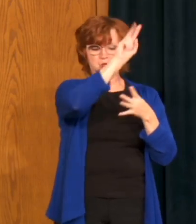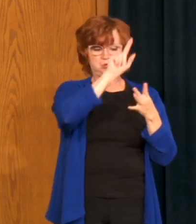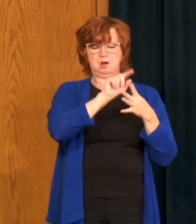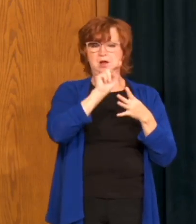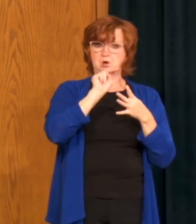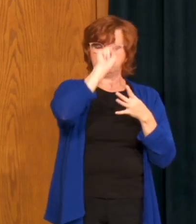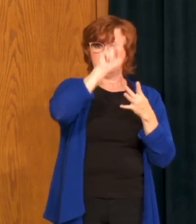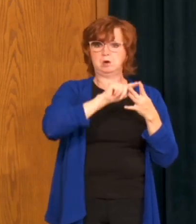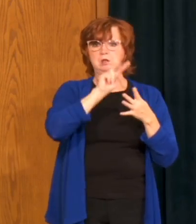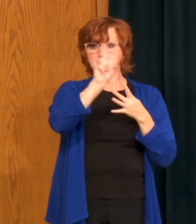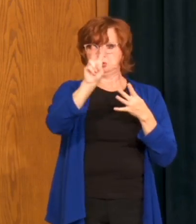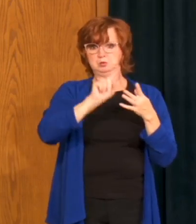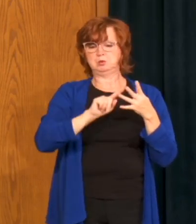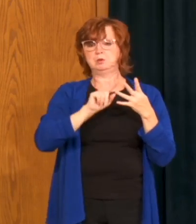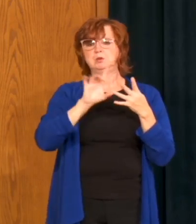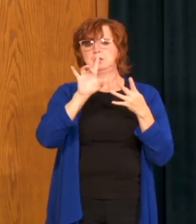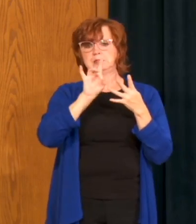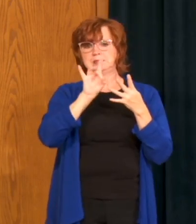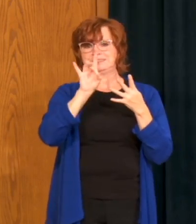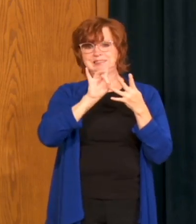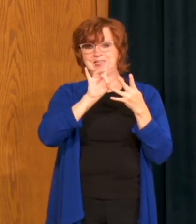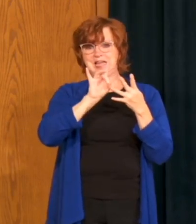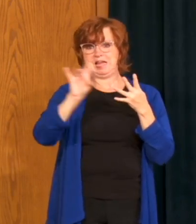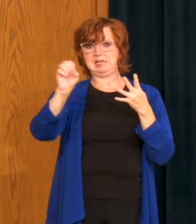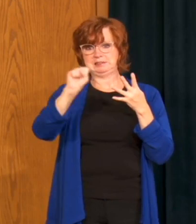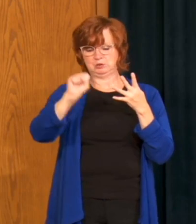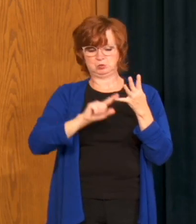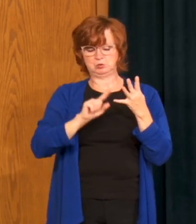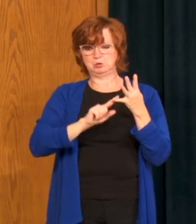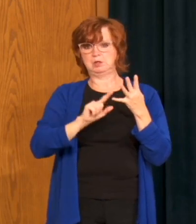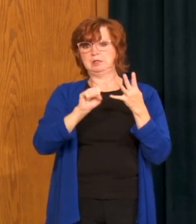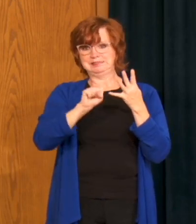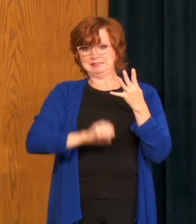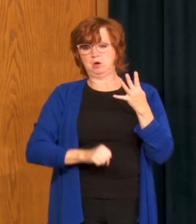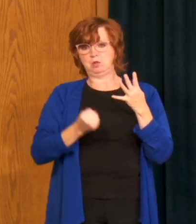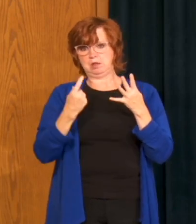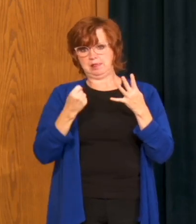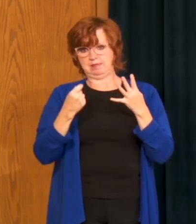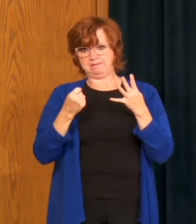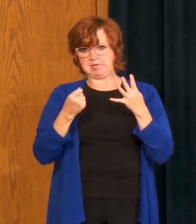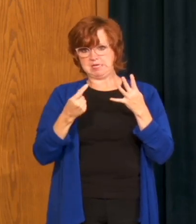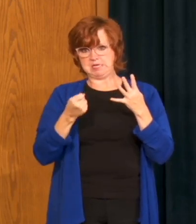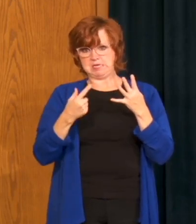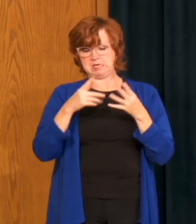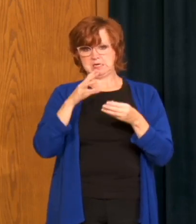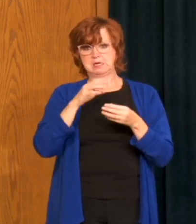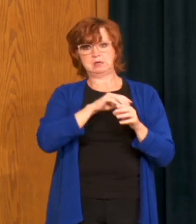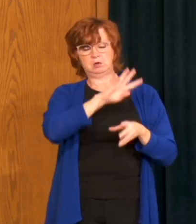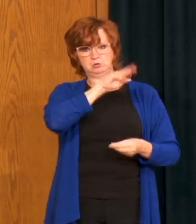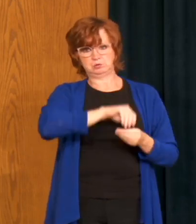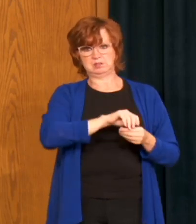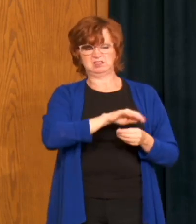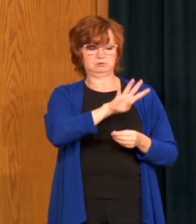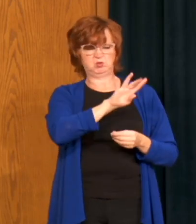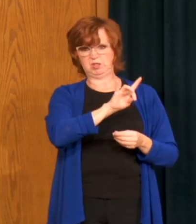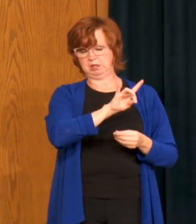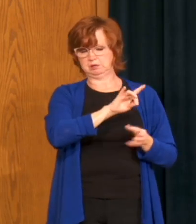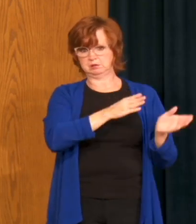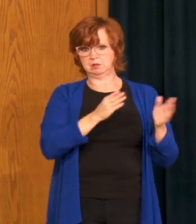the center-west part, 8 in Saskatoon, 11 in the south. And we have had cases in all